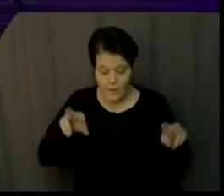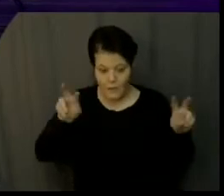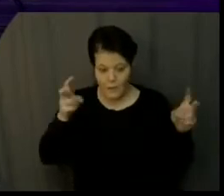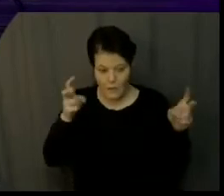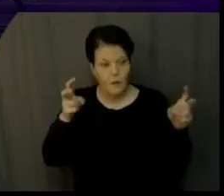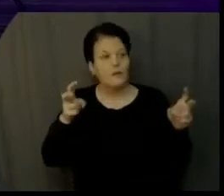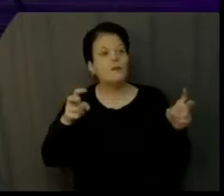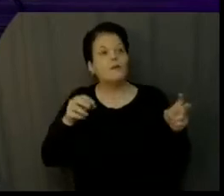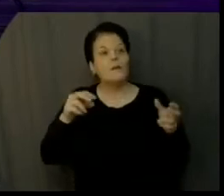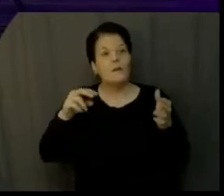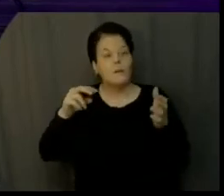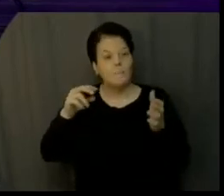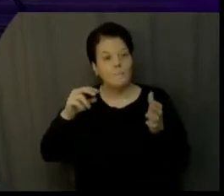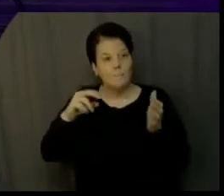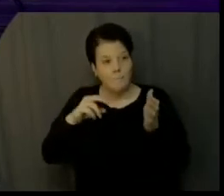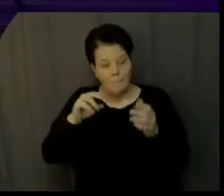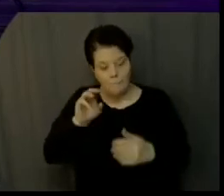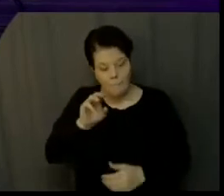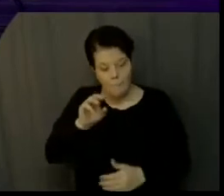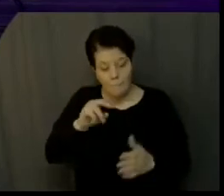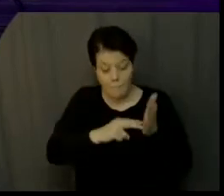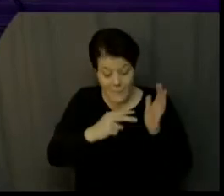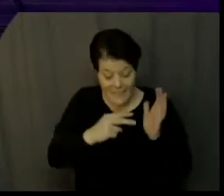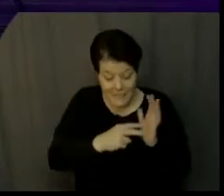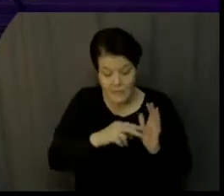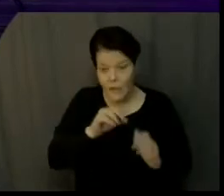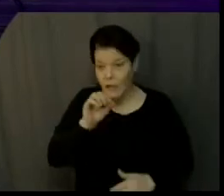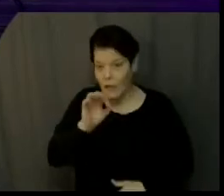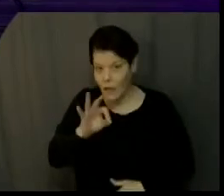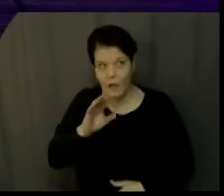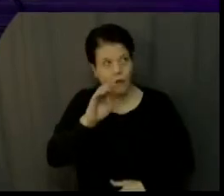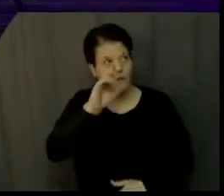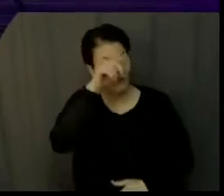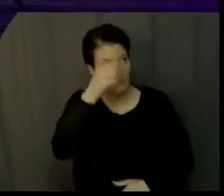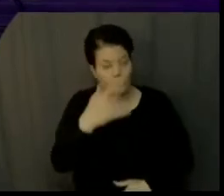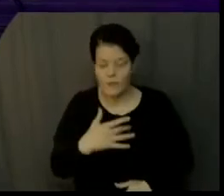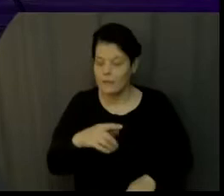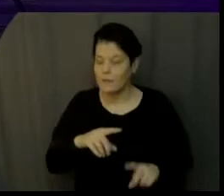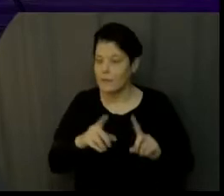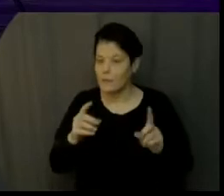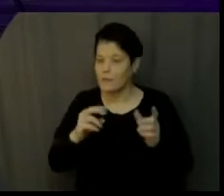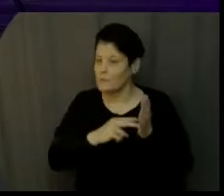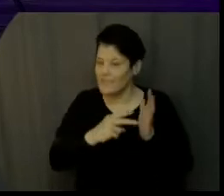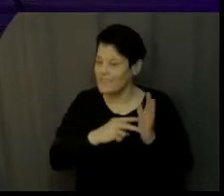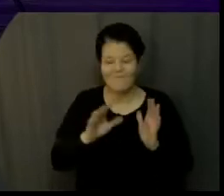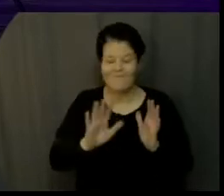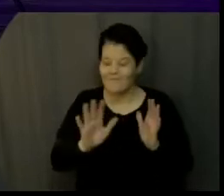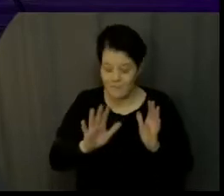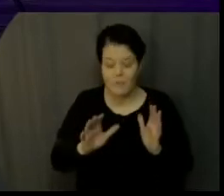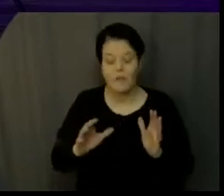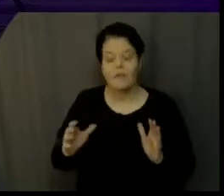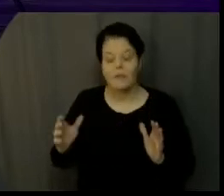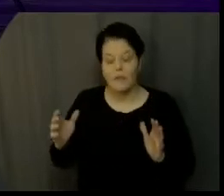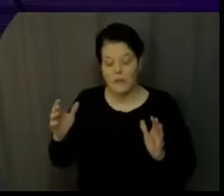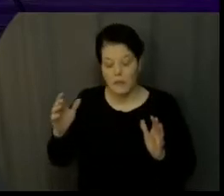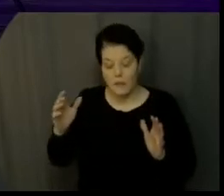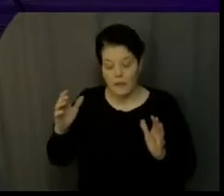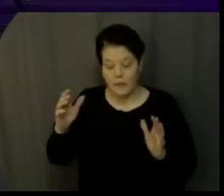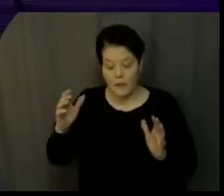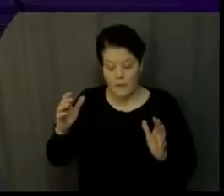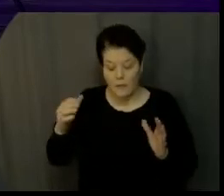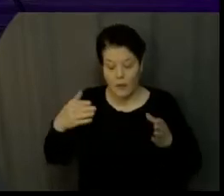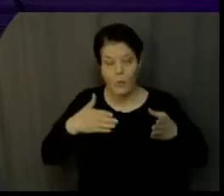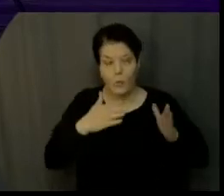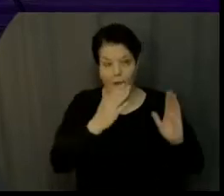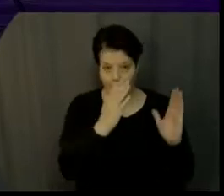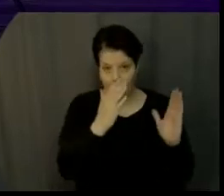grace means. A means of grace. These are things that we do or participate in which open us up to God